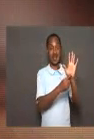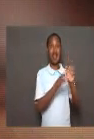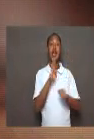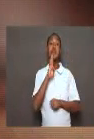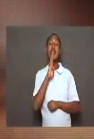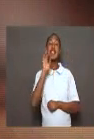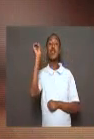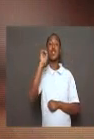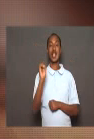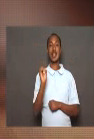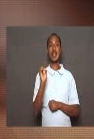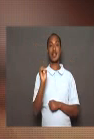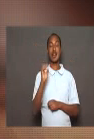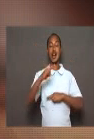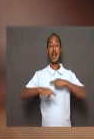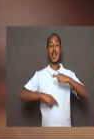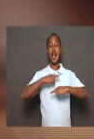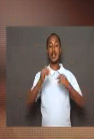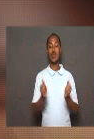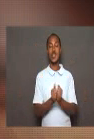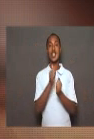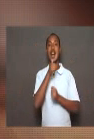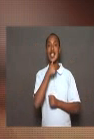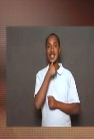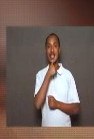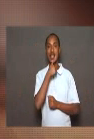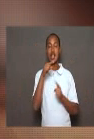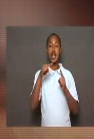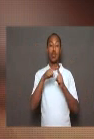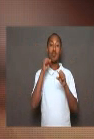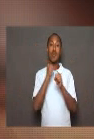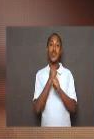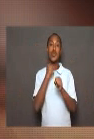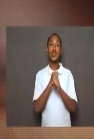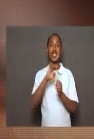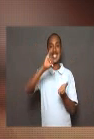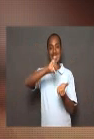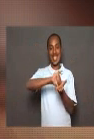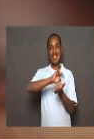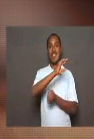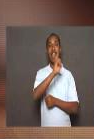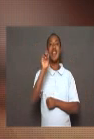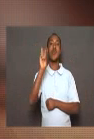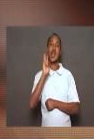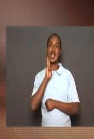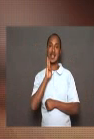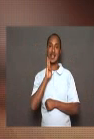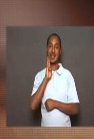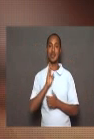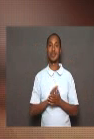Basic oxides react with acids to produce salt and water.